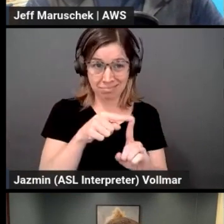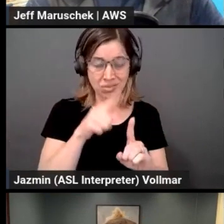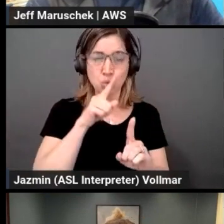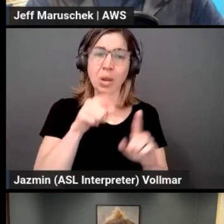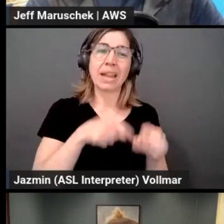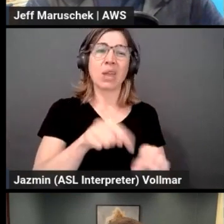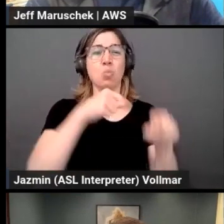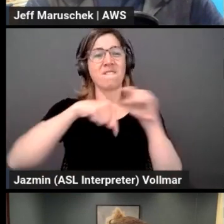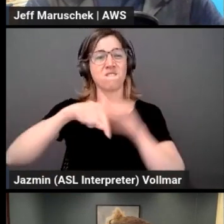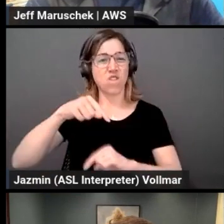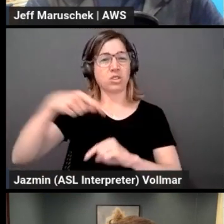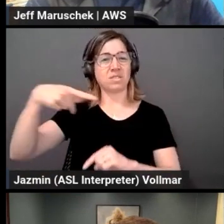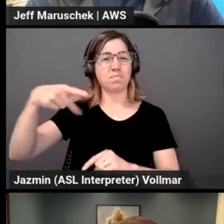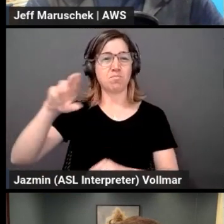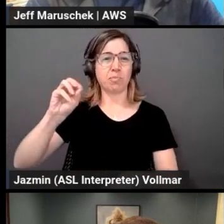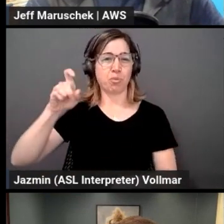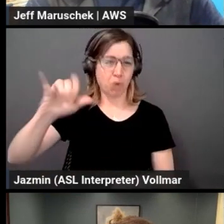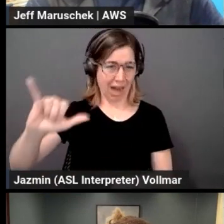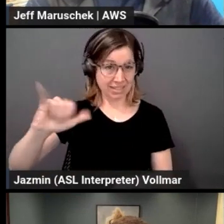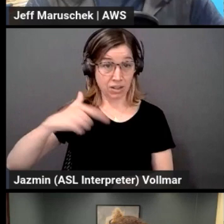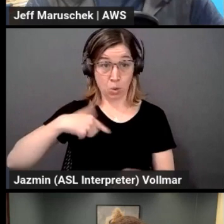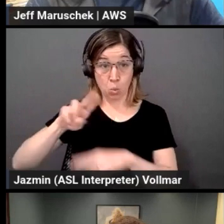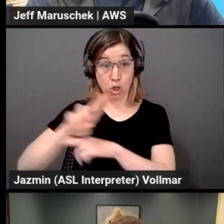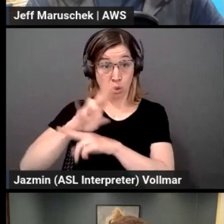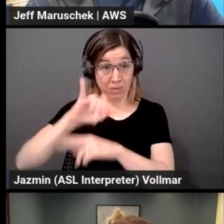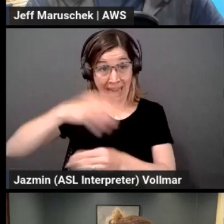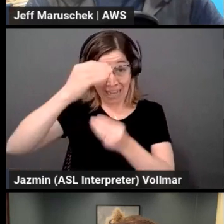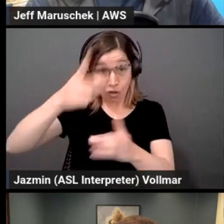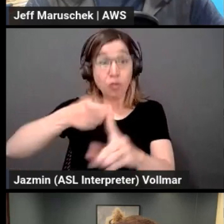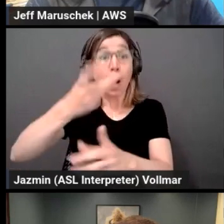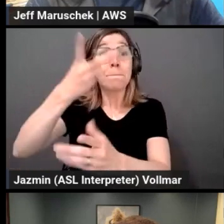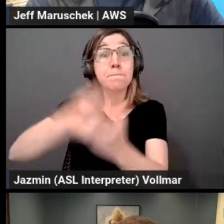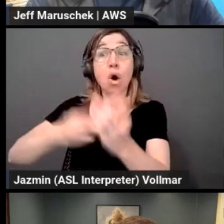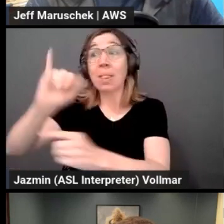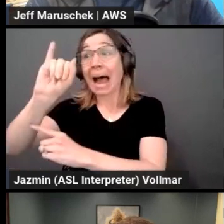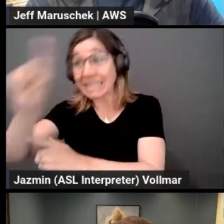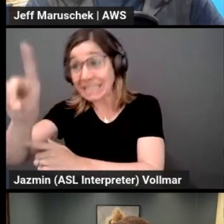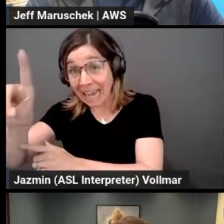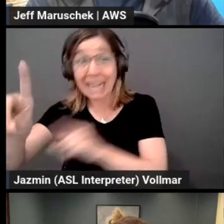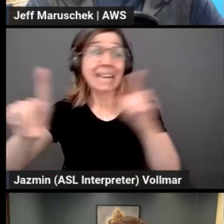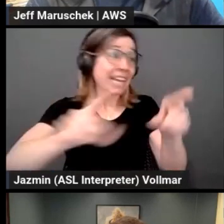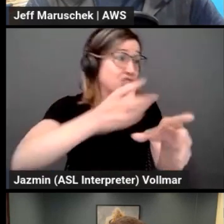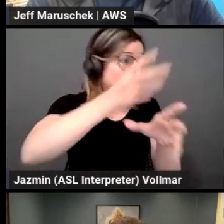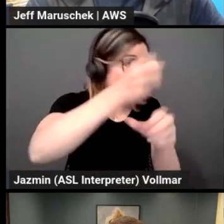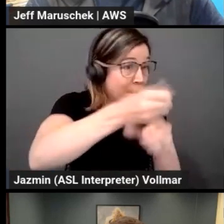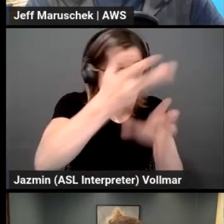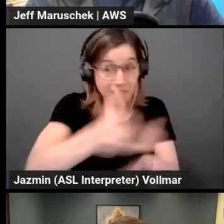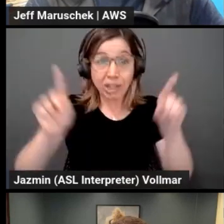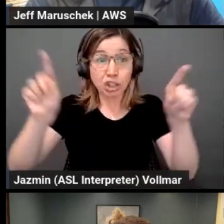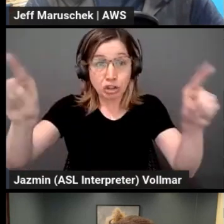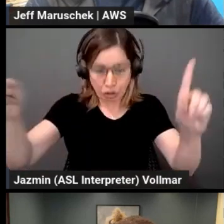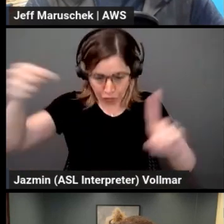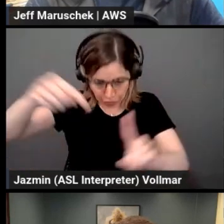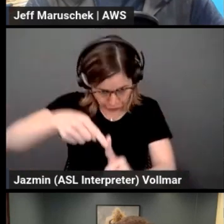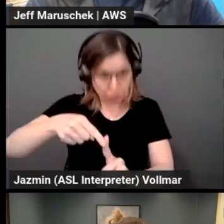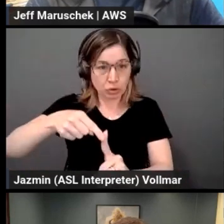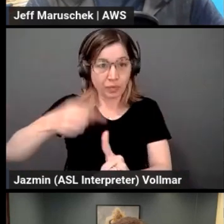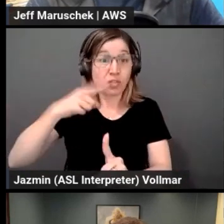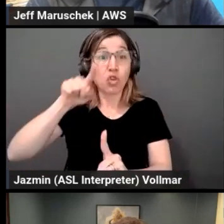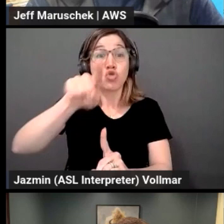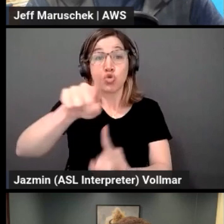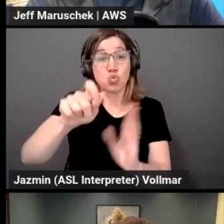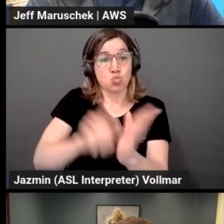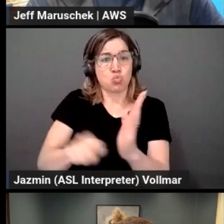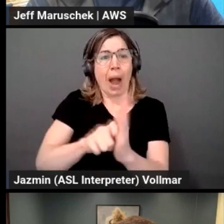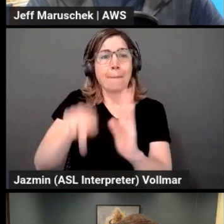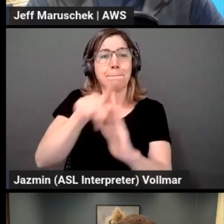proxy where we're using that information from both the identity providers and the device trust providers in order for you to write policy against your